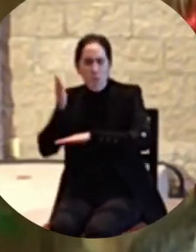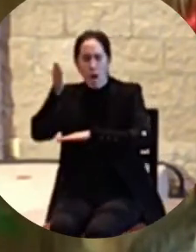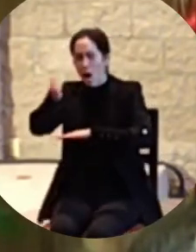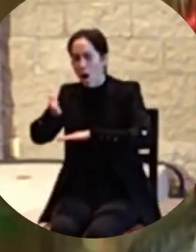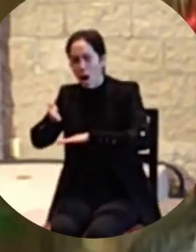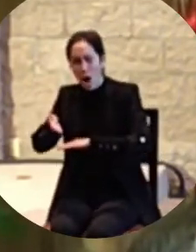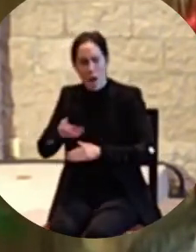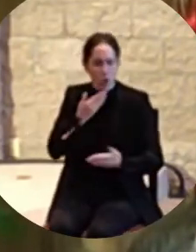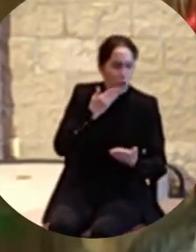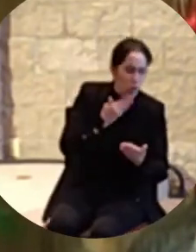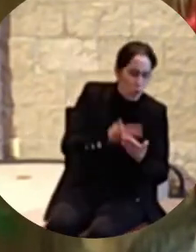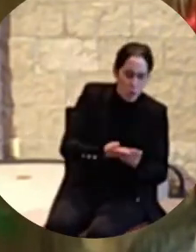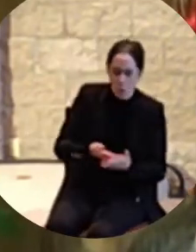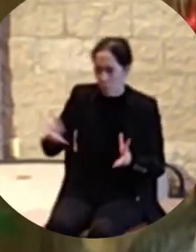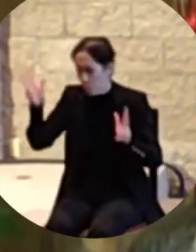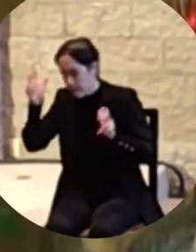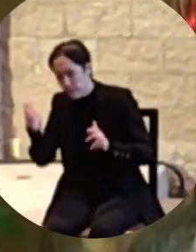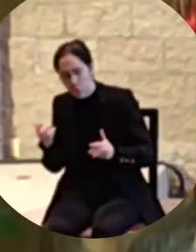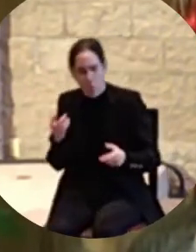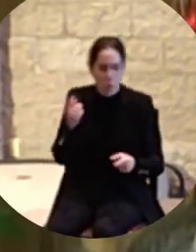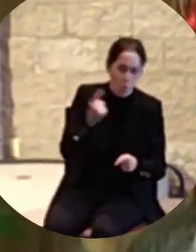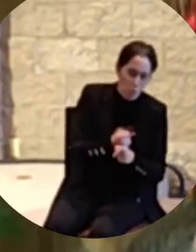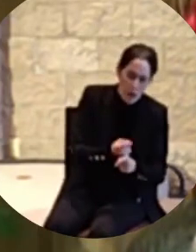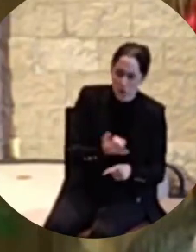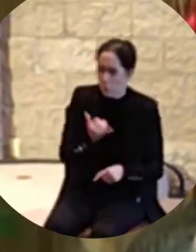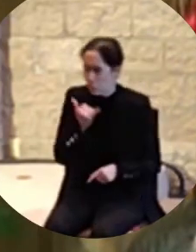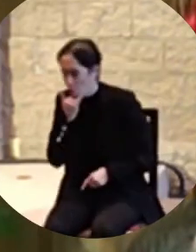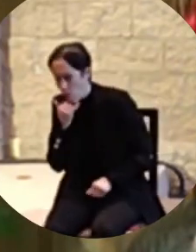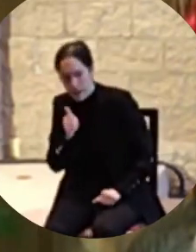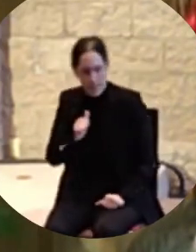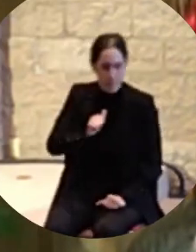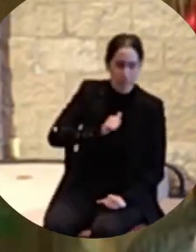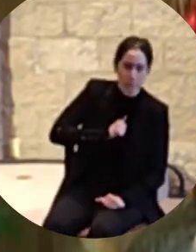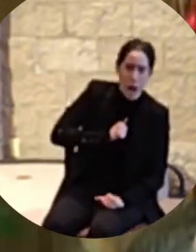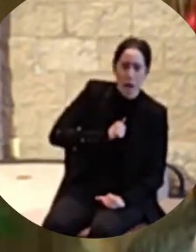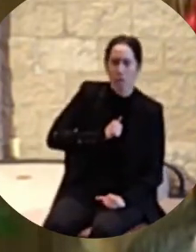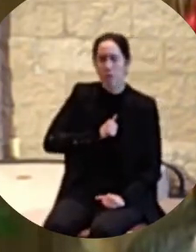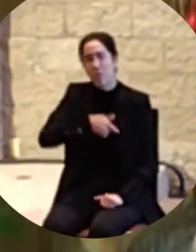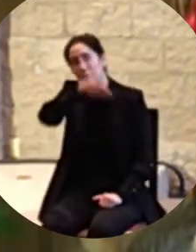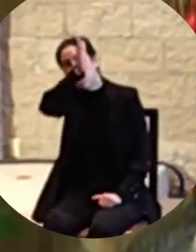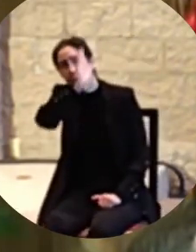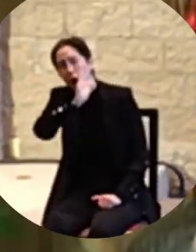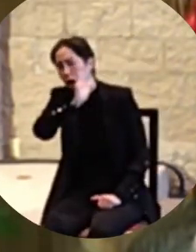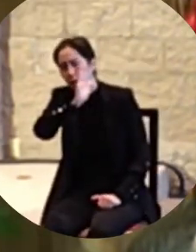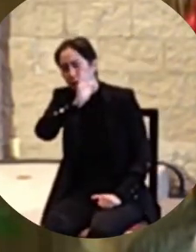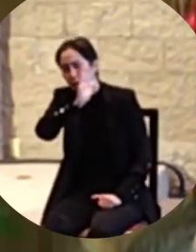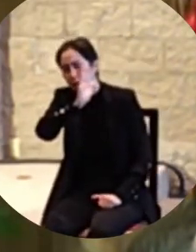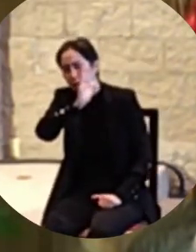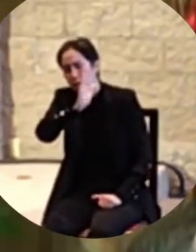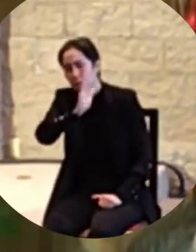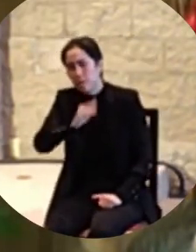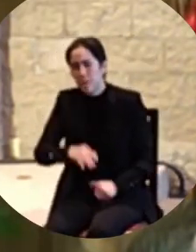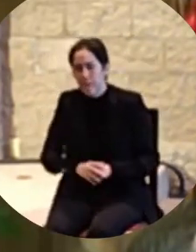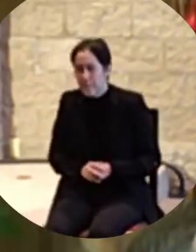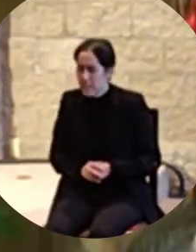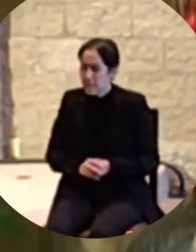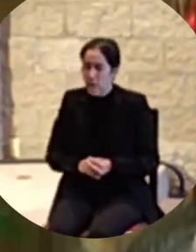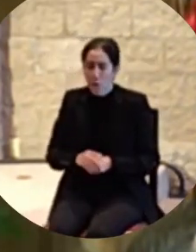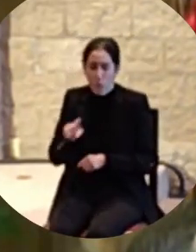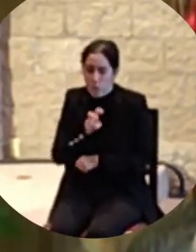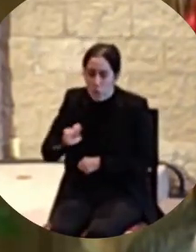self and divine. That's what this journey is about. It's about breaking us